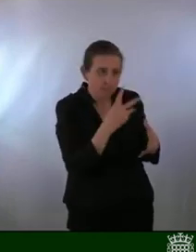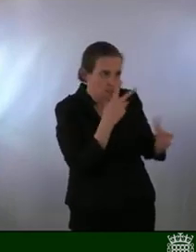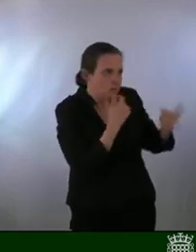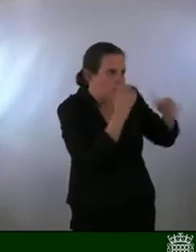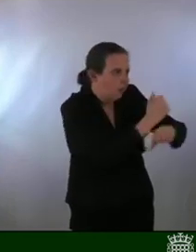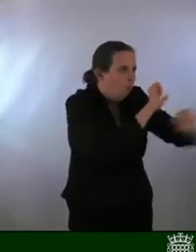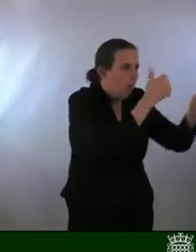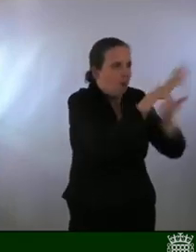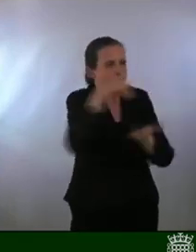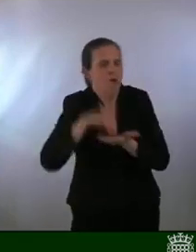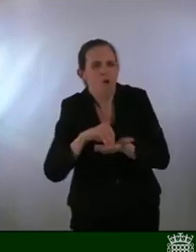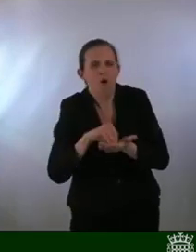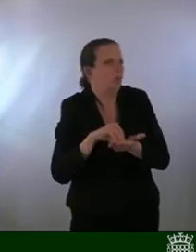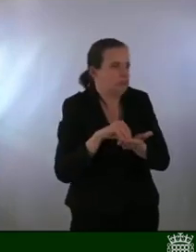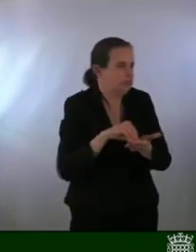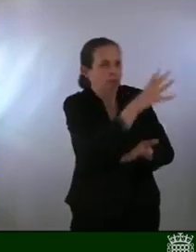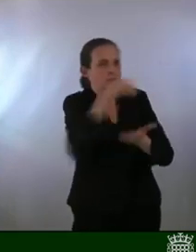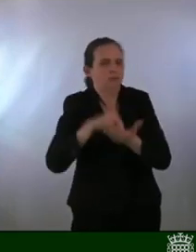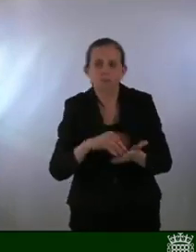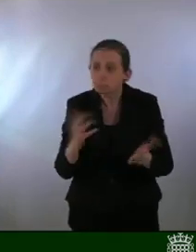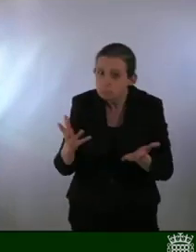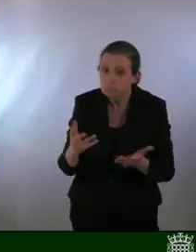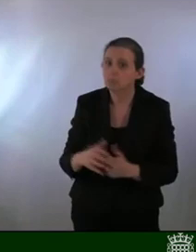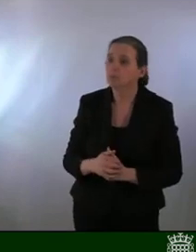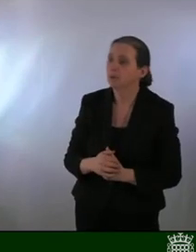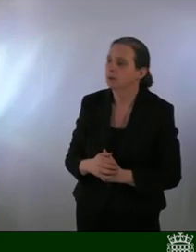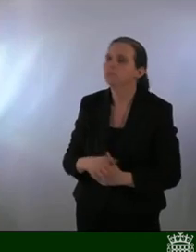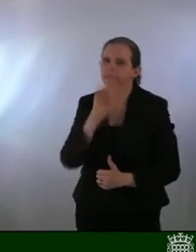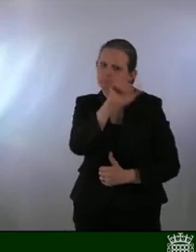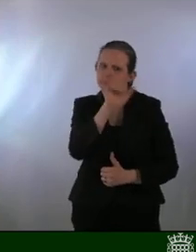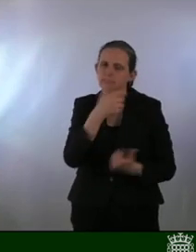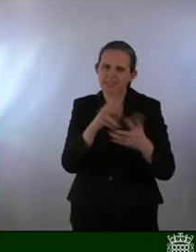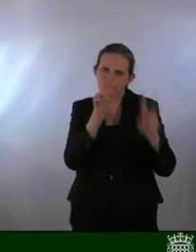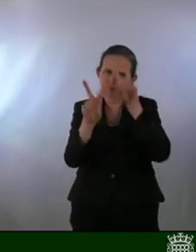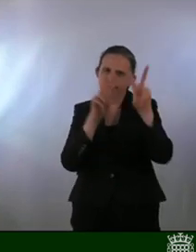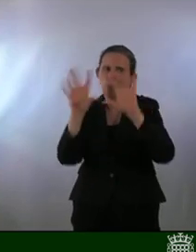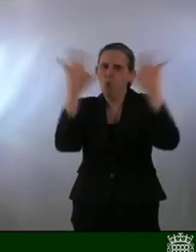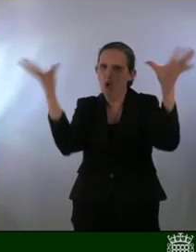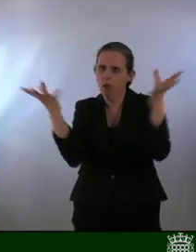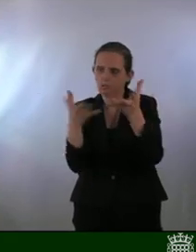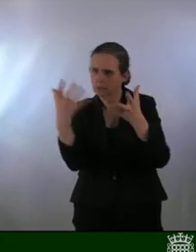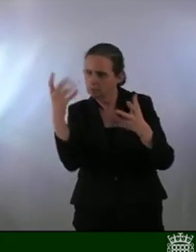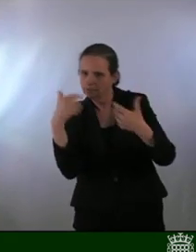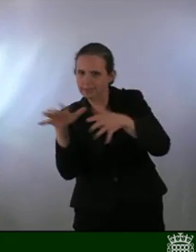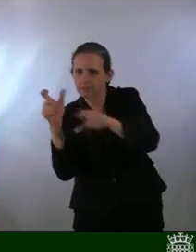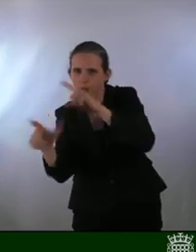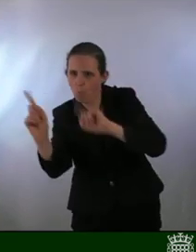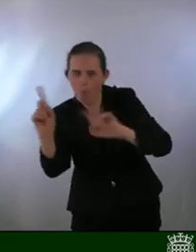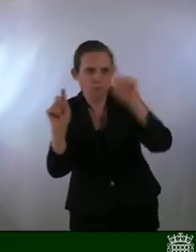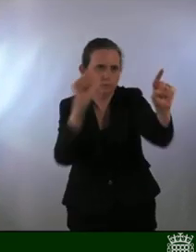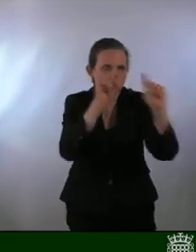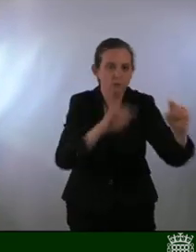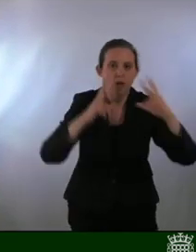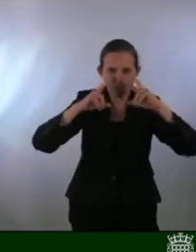well? Yes, we're constantly looking at what's happening around the world and what people are doing and the